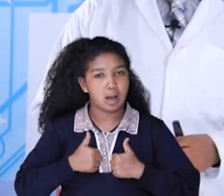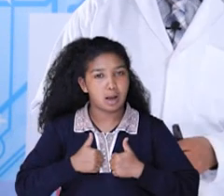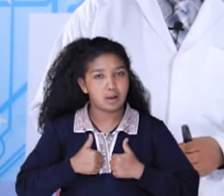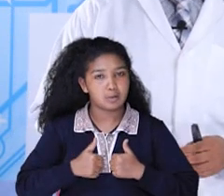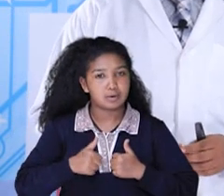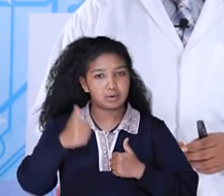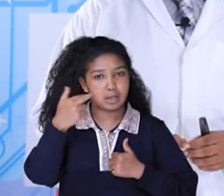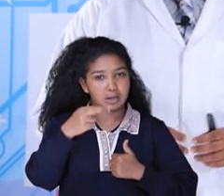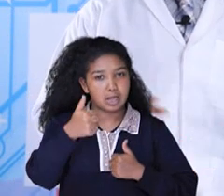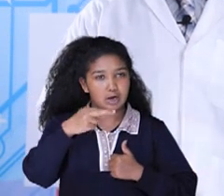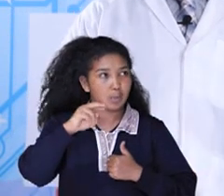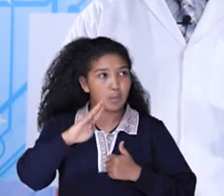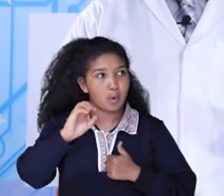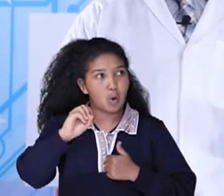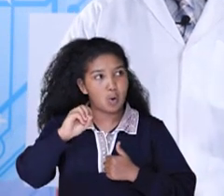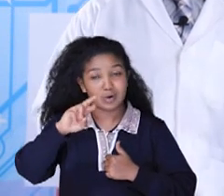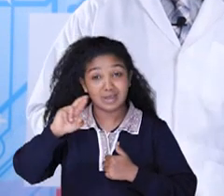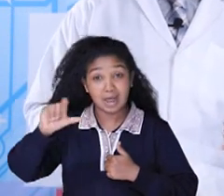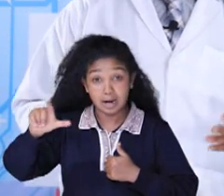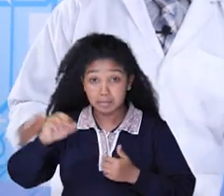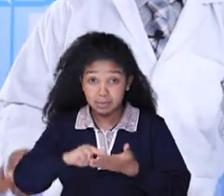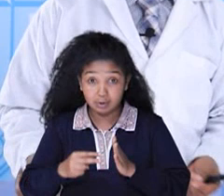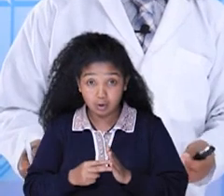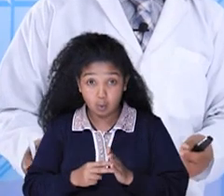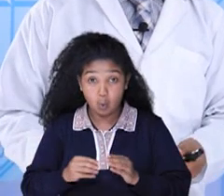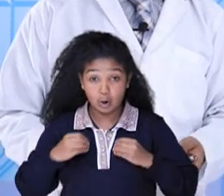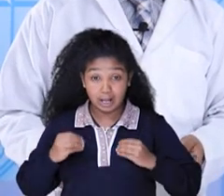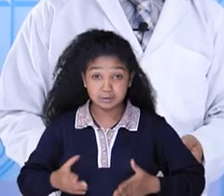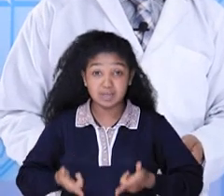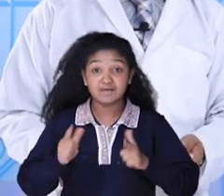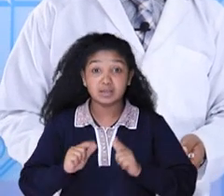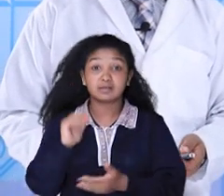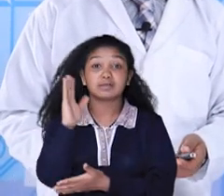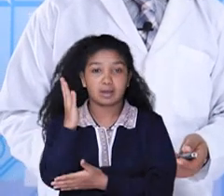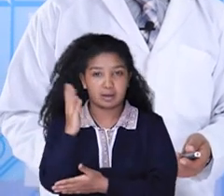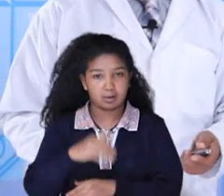Arboreal means organisms which are living on tree.